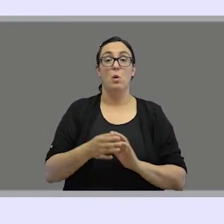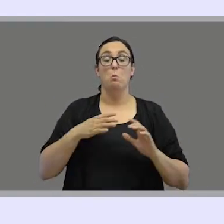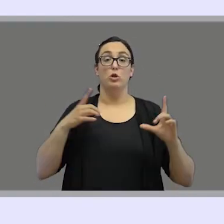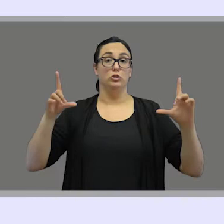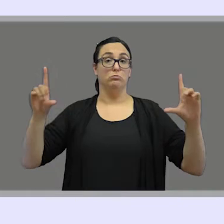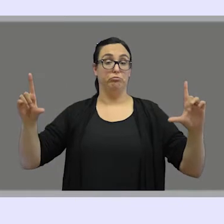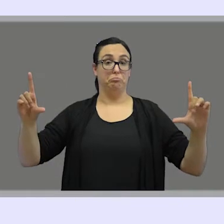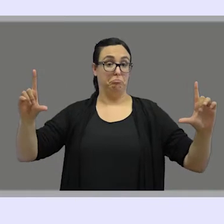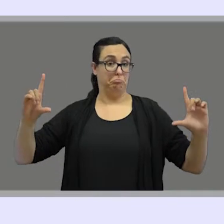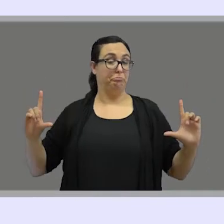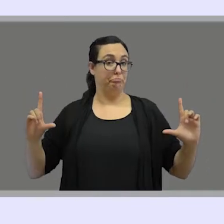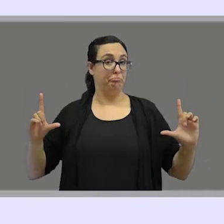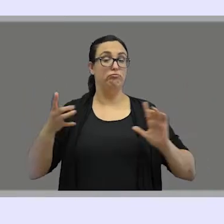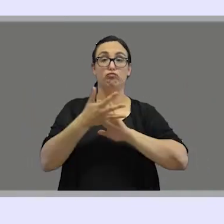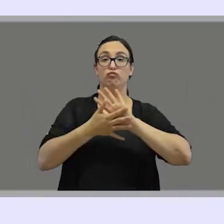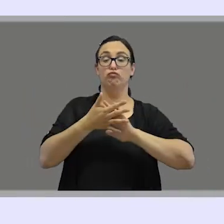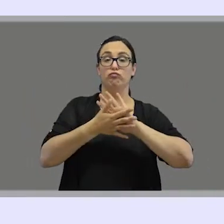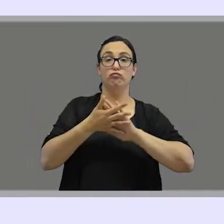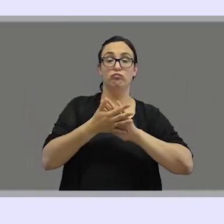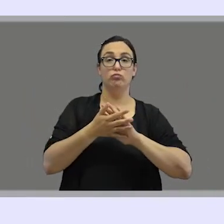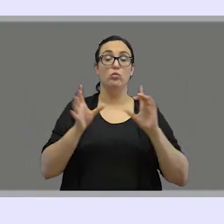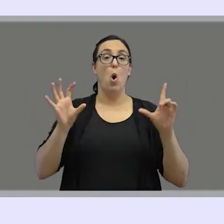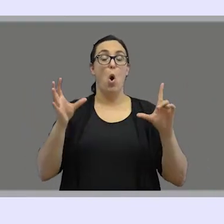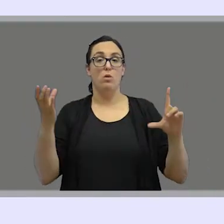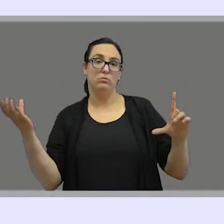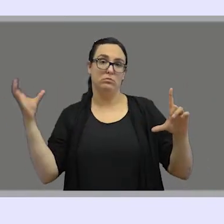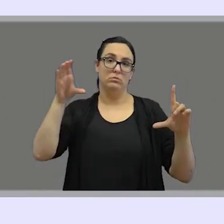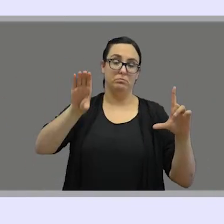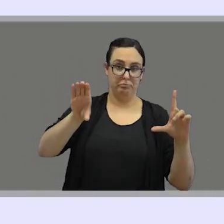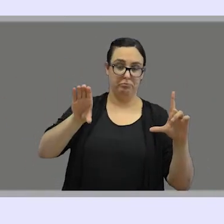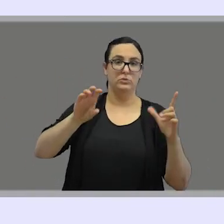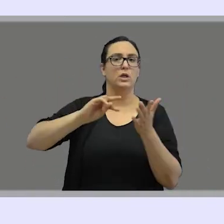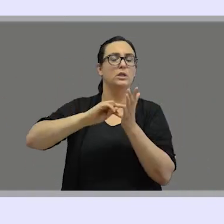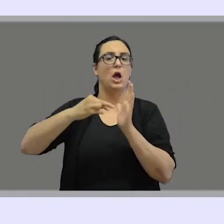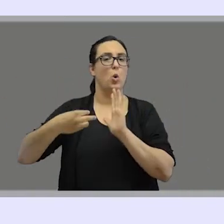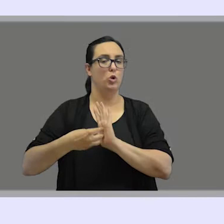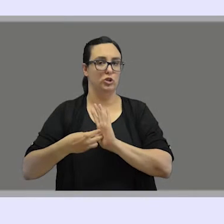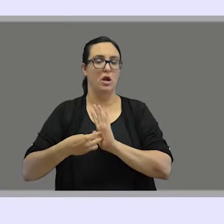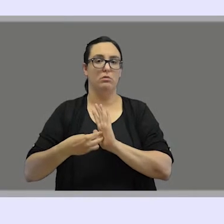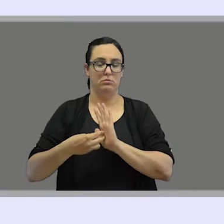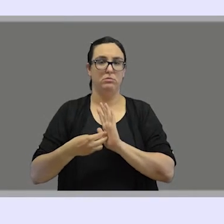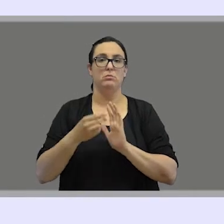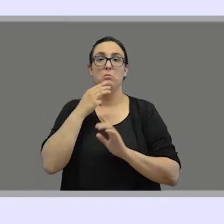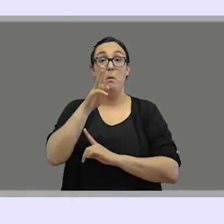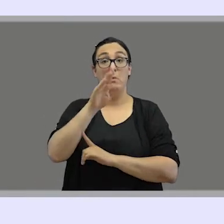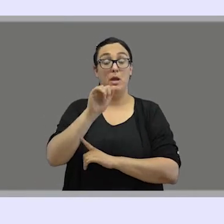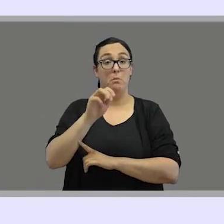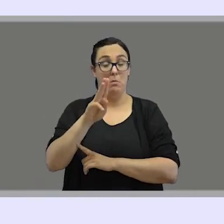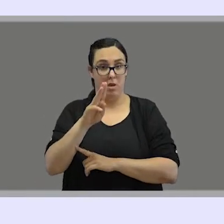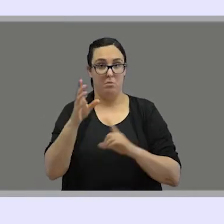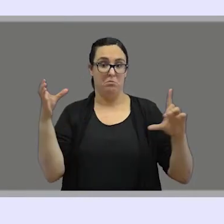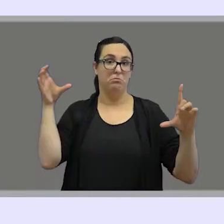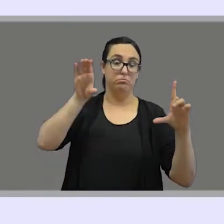either on the main screen, or it can be added using two different technologies. That is a